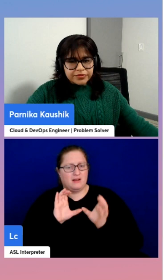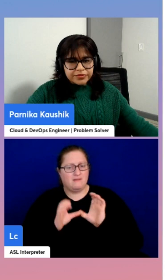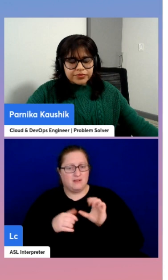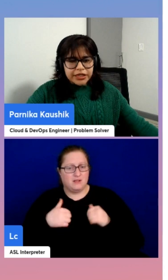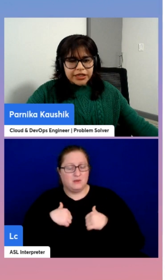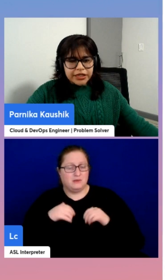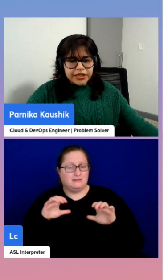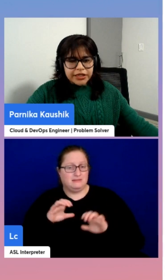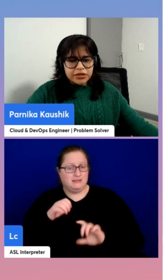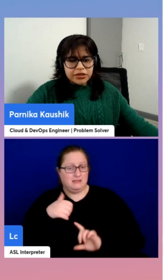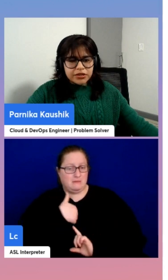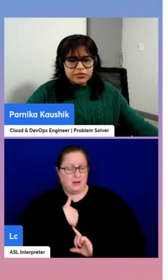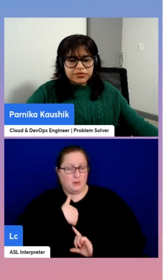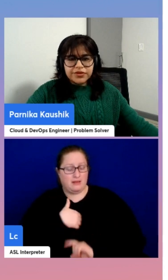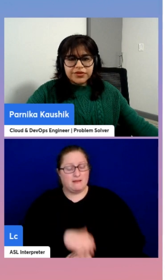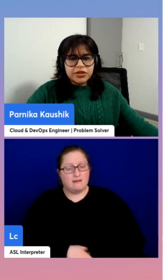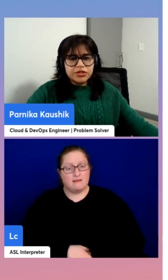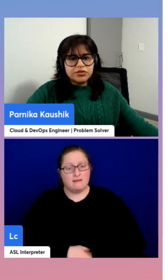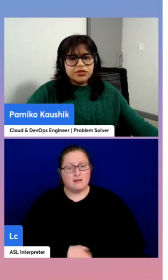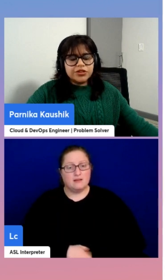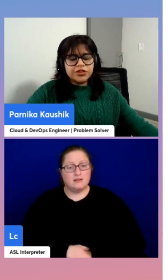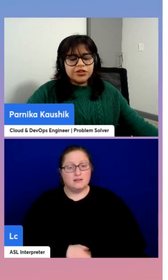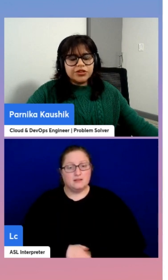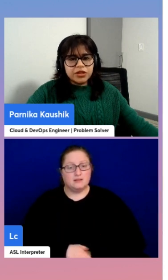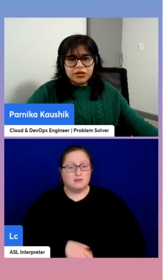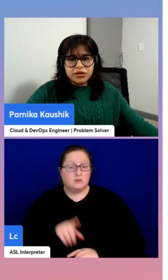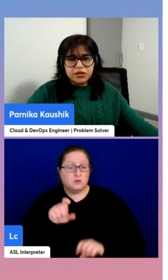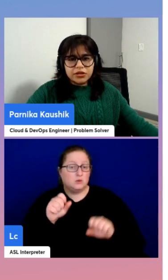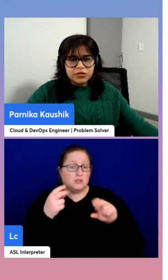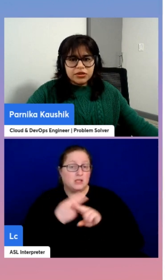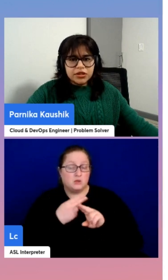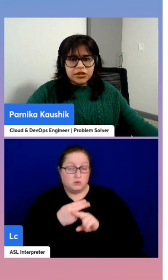manually. And you're very welcome to use the Terraform